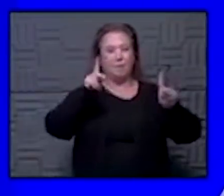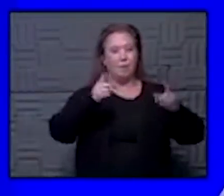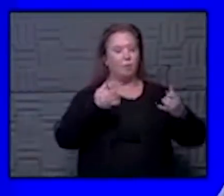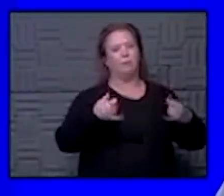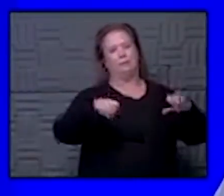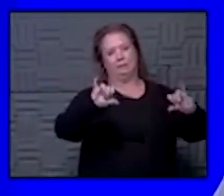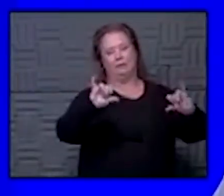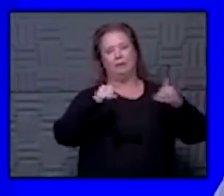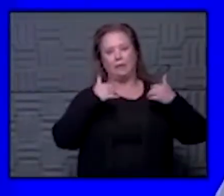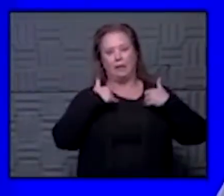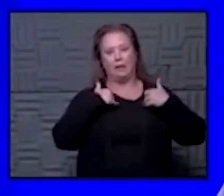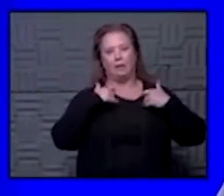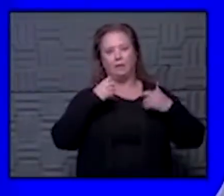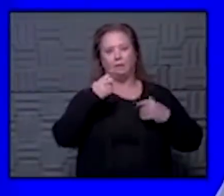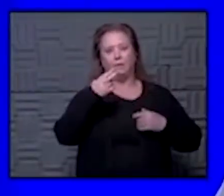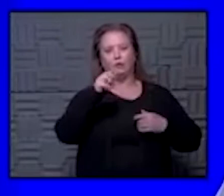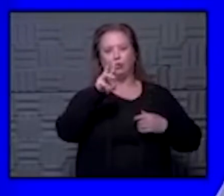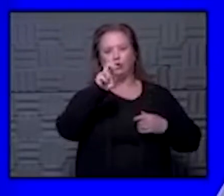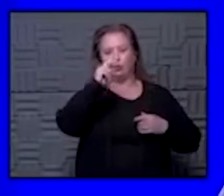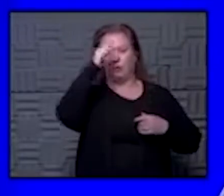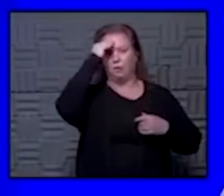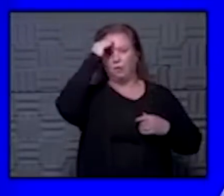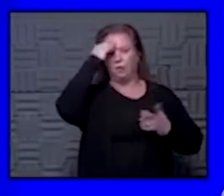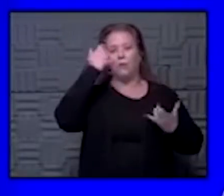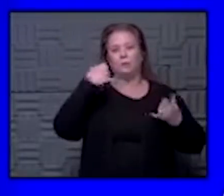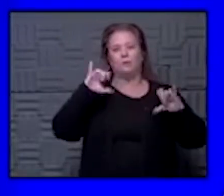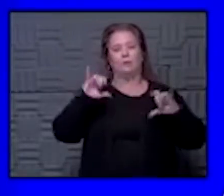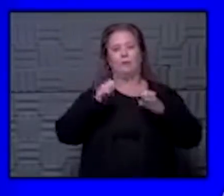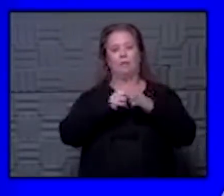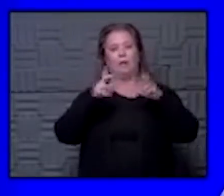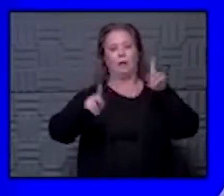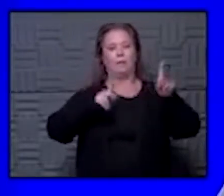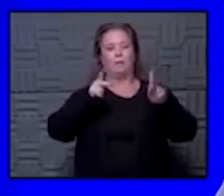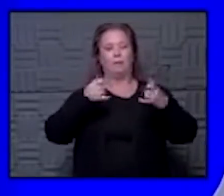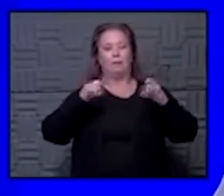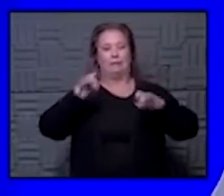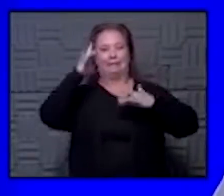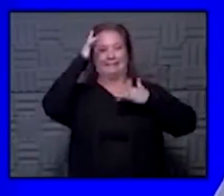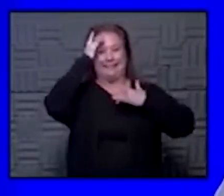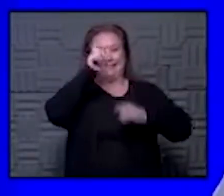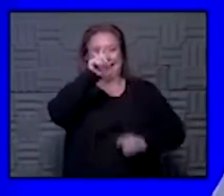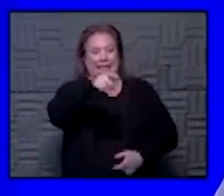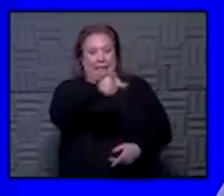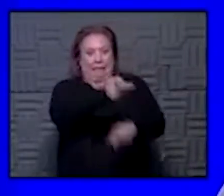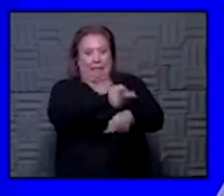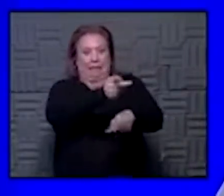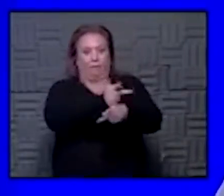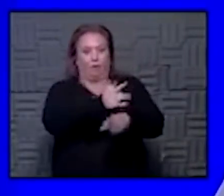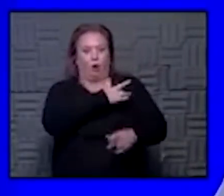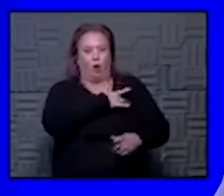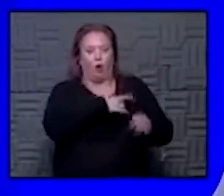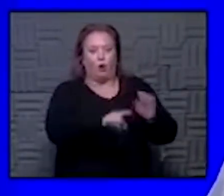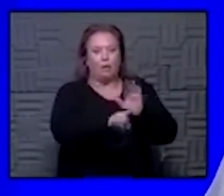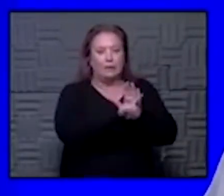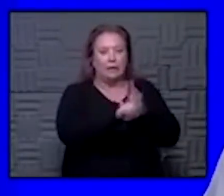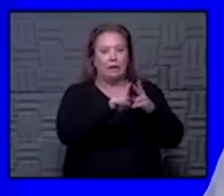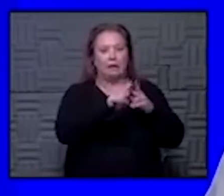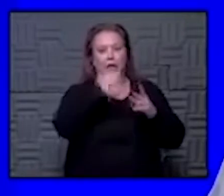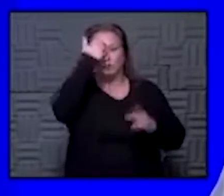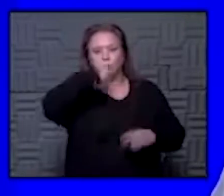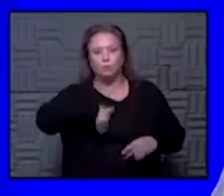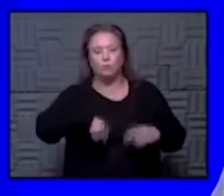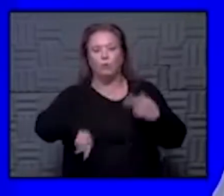still have, as Sean knows this, we still have a lot of people that are still ill, needing care for heart attack, for stroke,